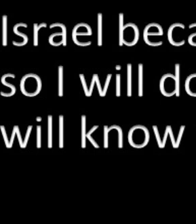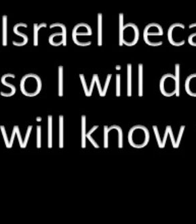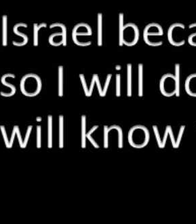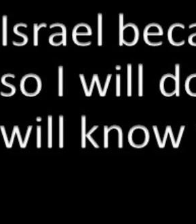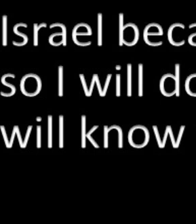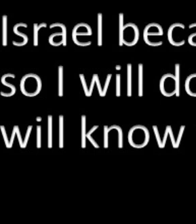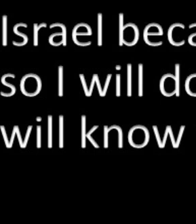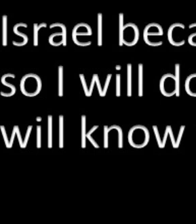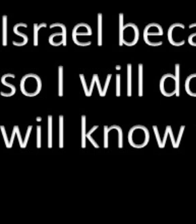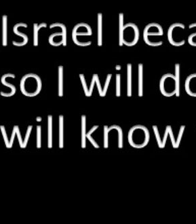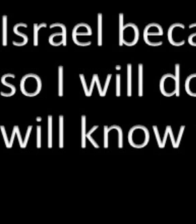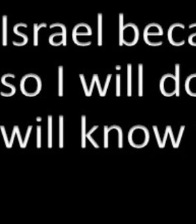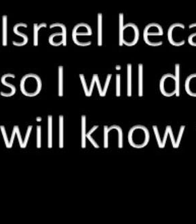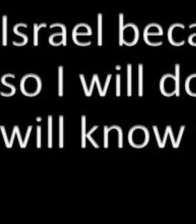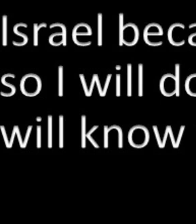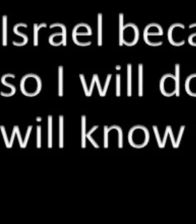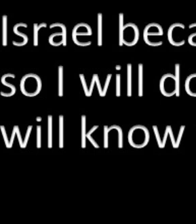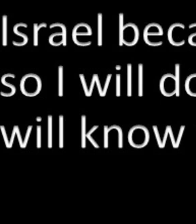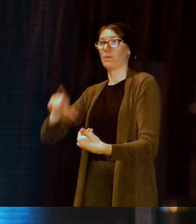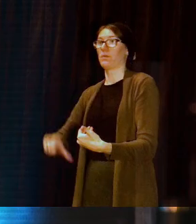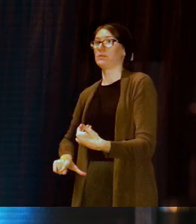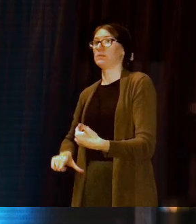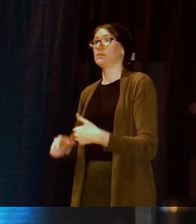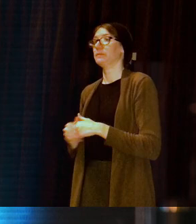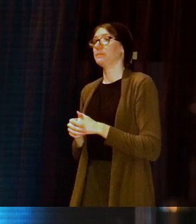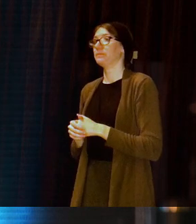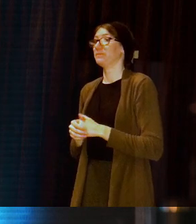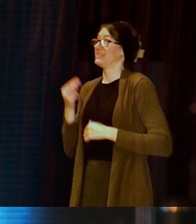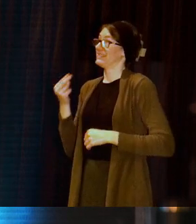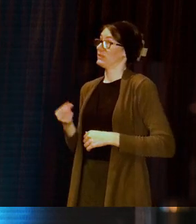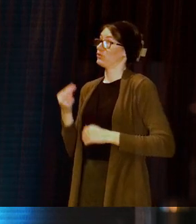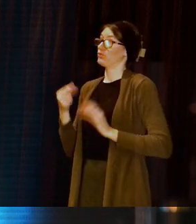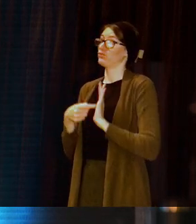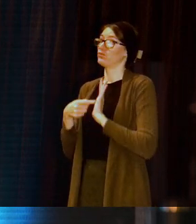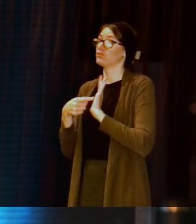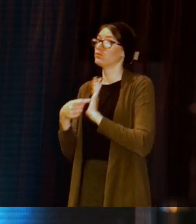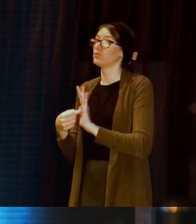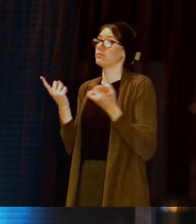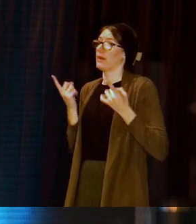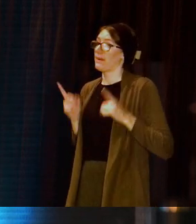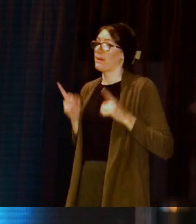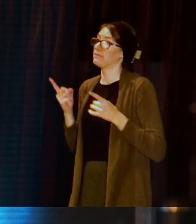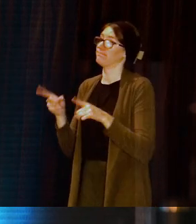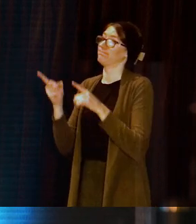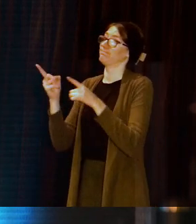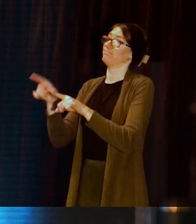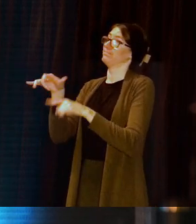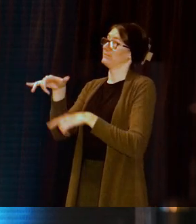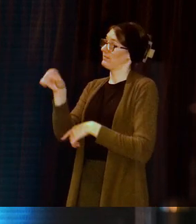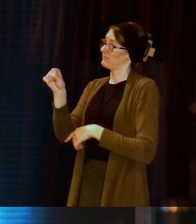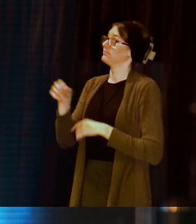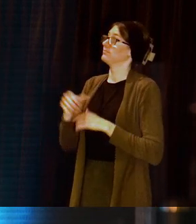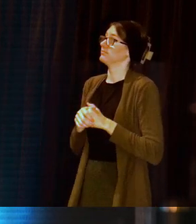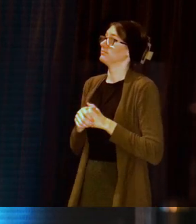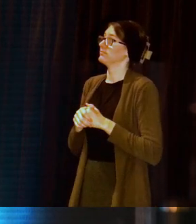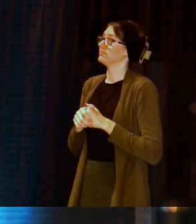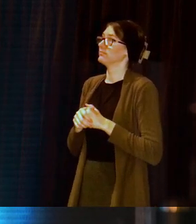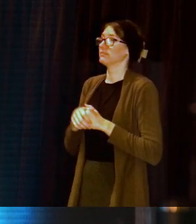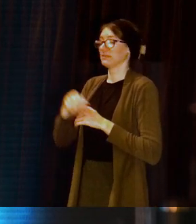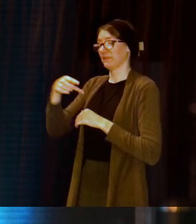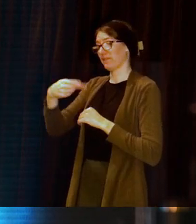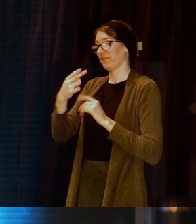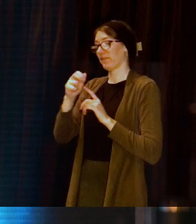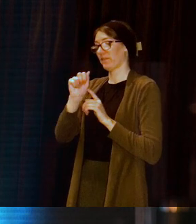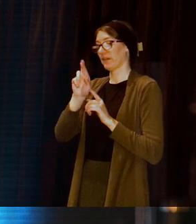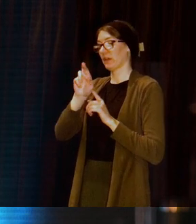will know that I am the Lord. And has history shown us that pattern? Yes, it has. See also